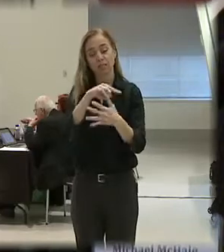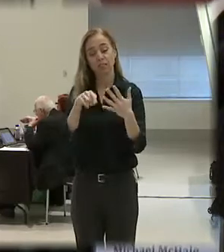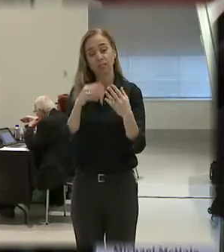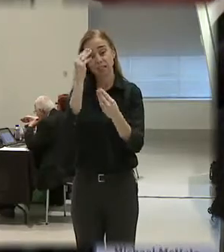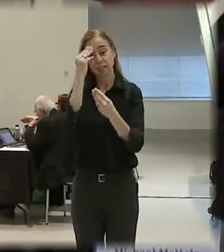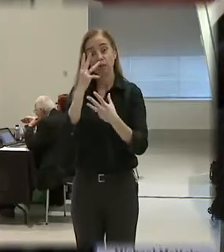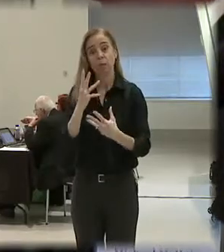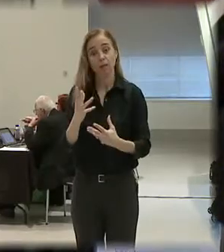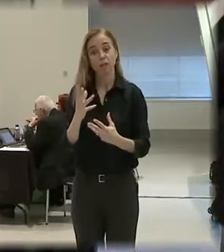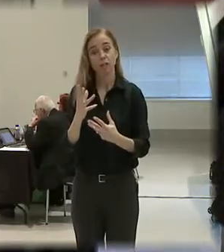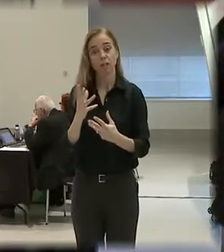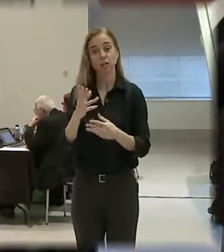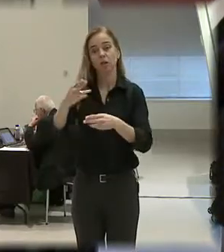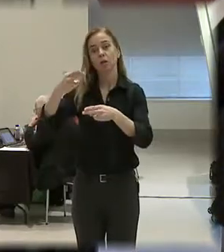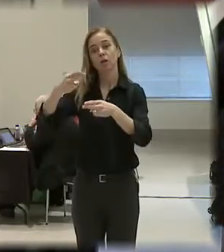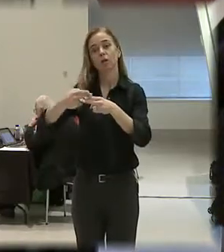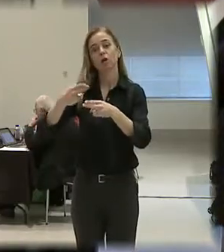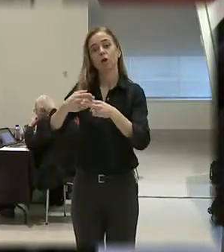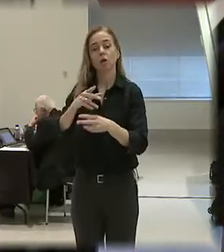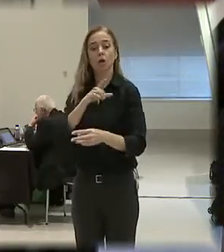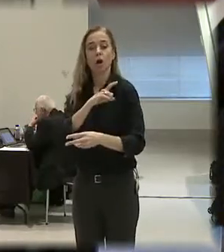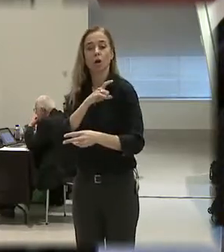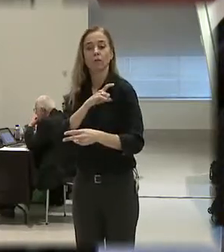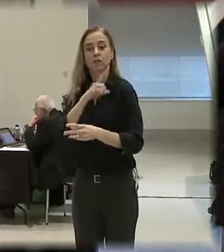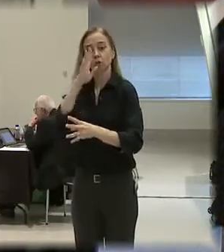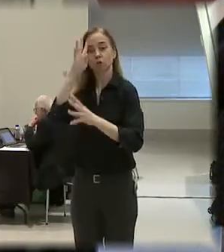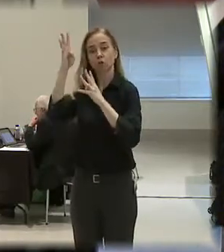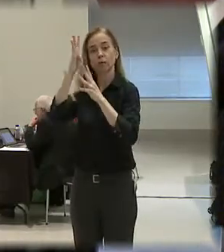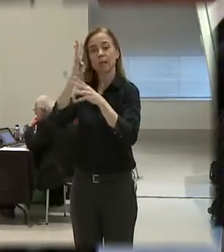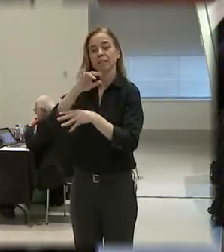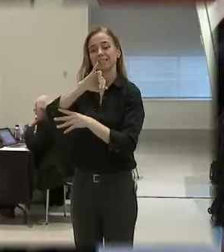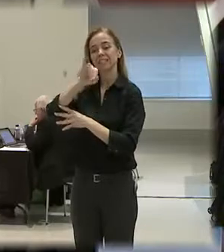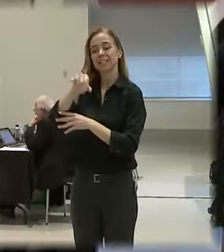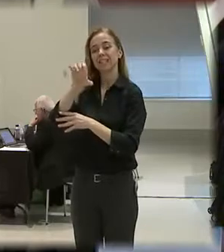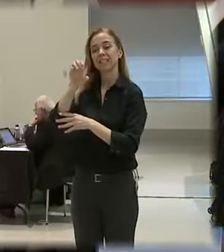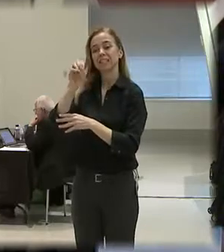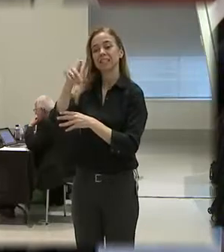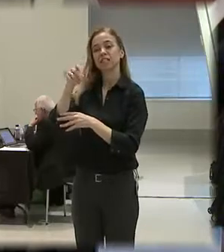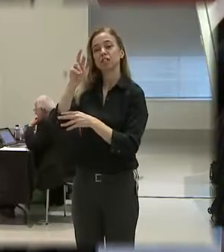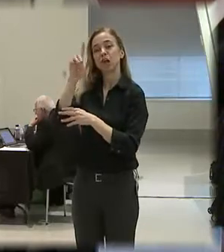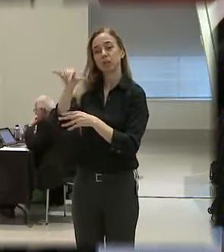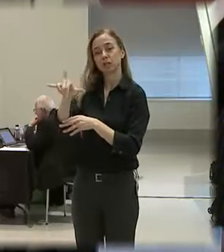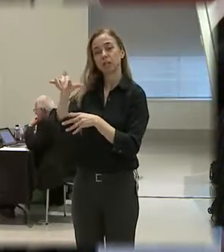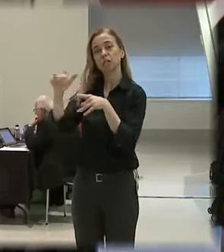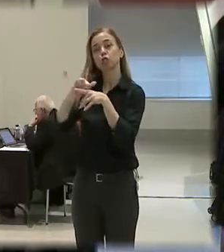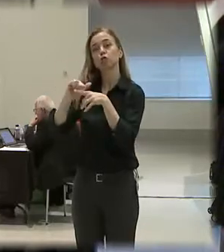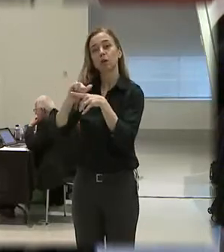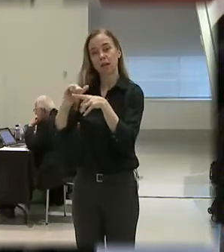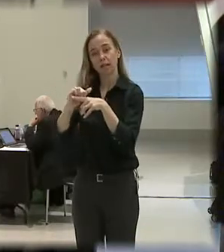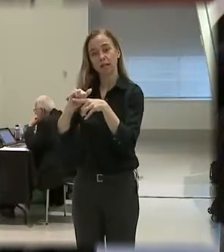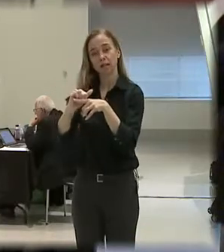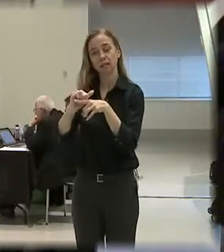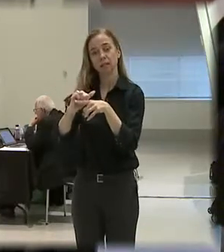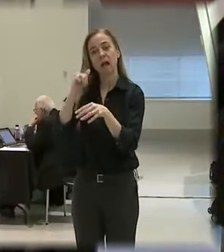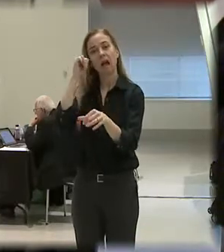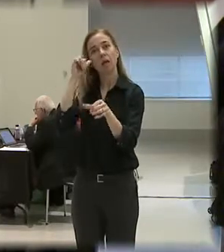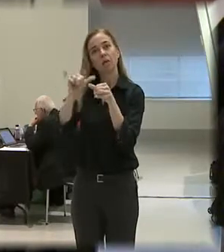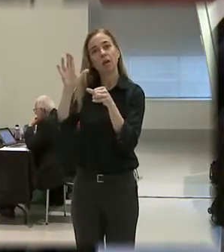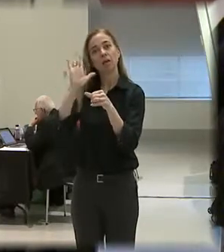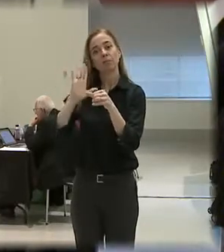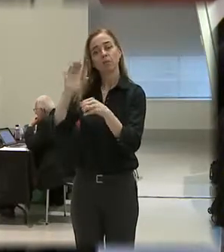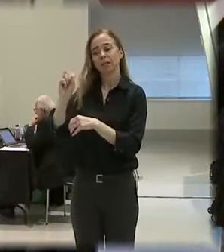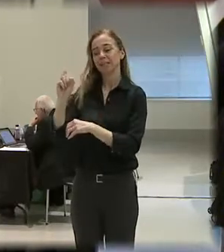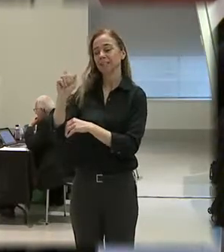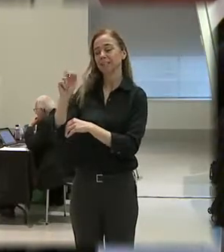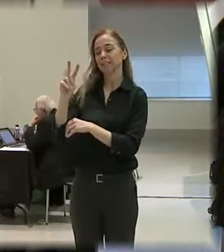information in what's called officer-created jeopardy training. And I recall Chief Michael Burko from Savannah, Georgia,